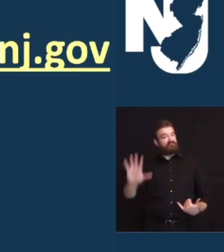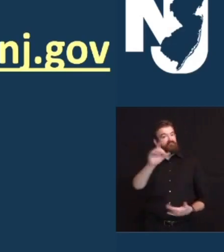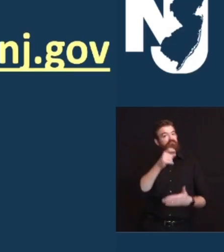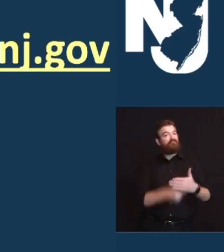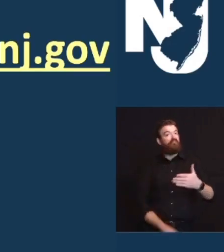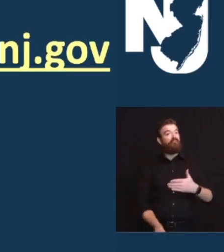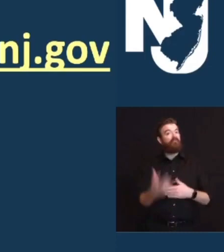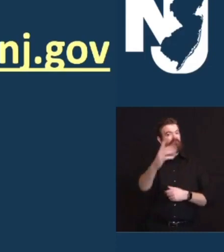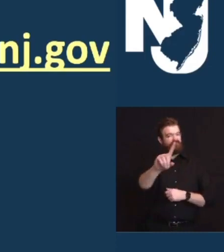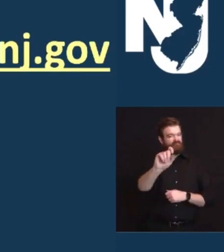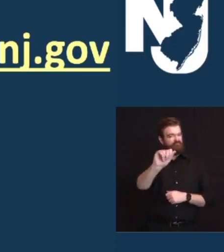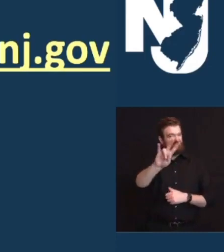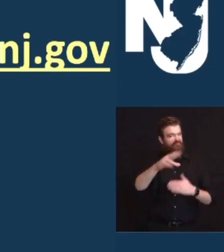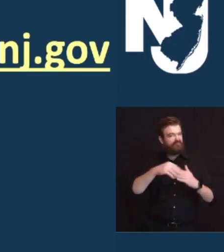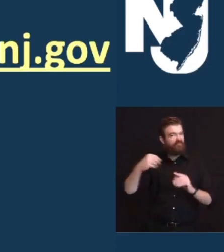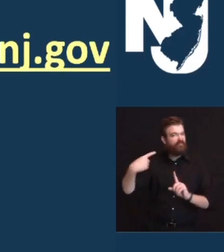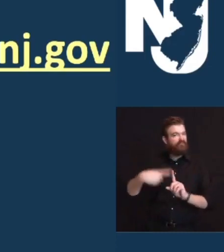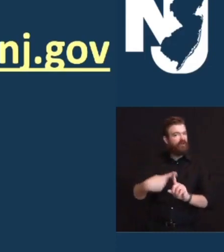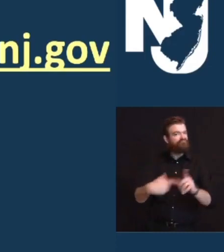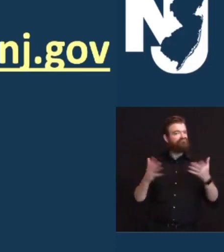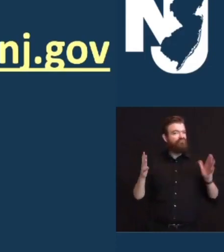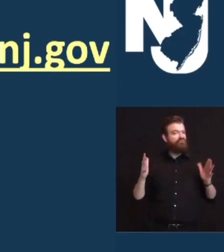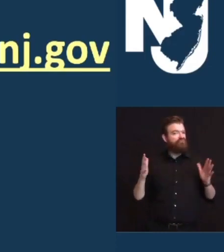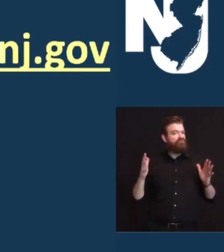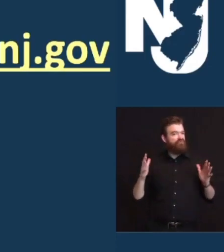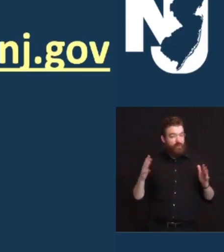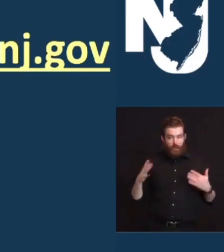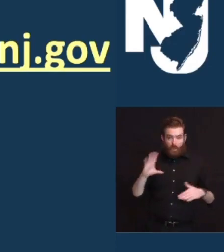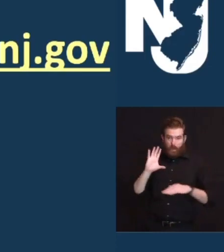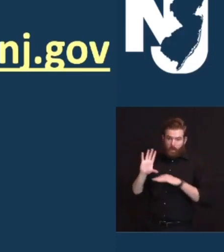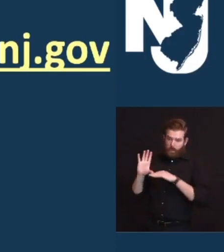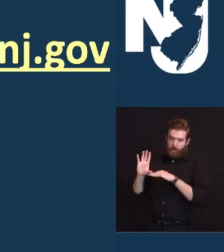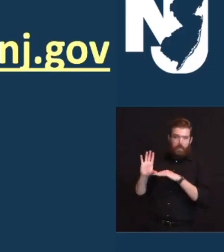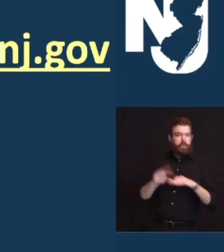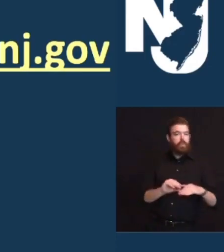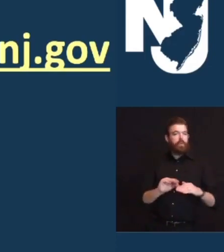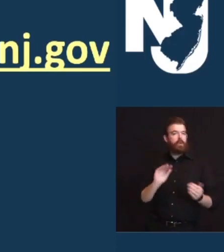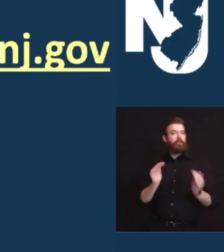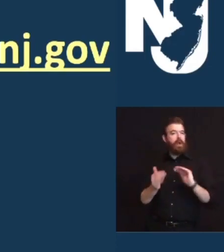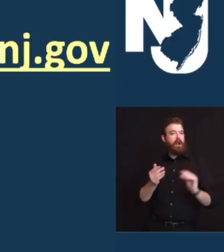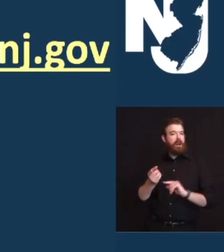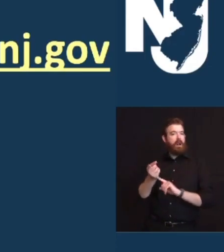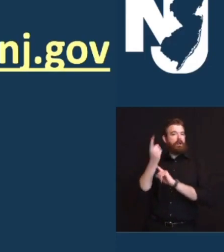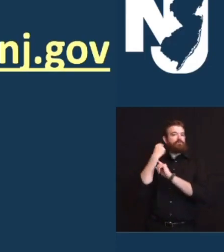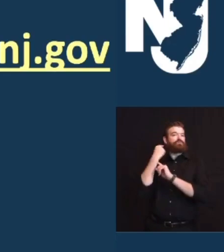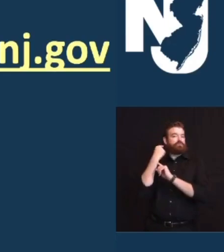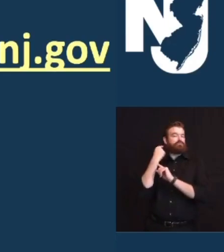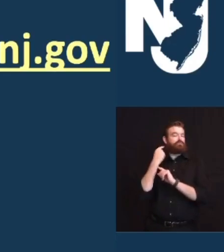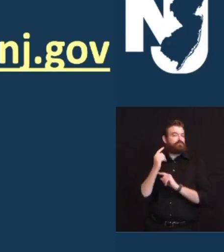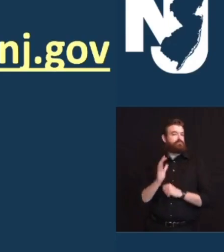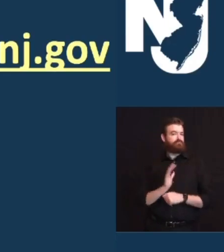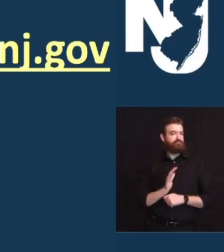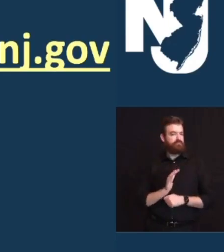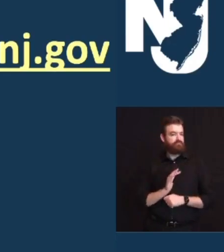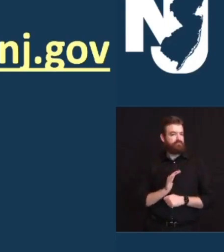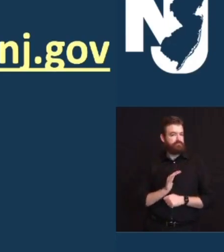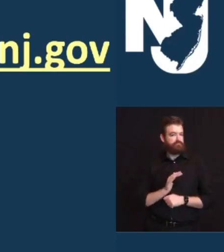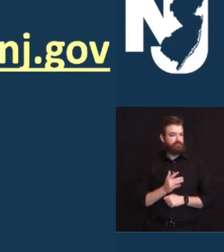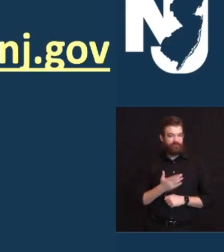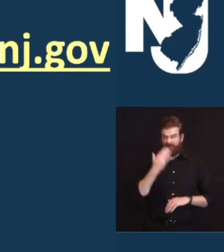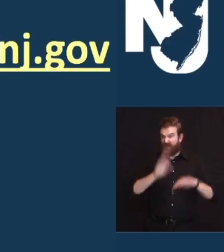current year, and even $30 a month cheaper than a plan purchased 6 years ago in